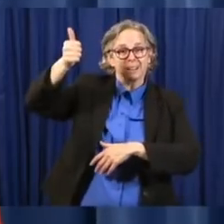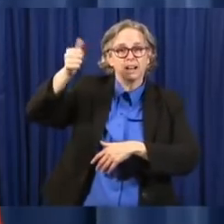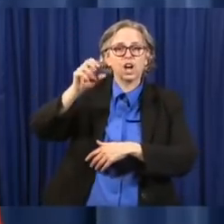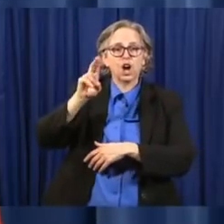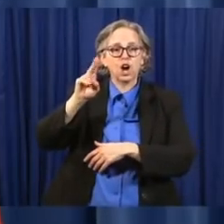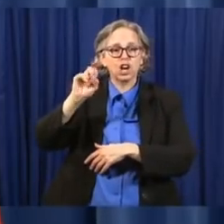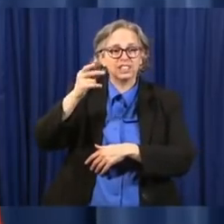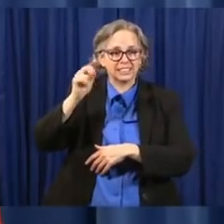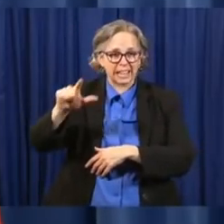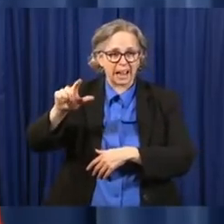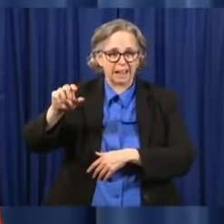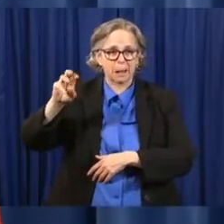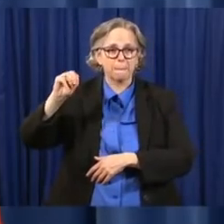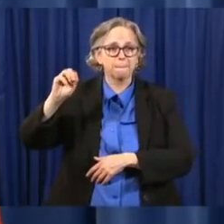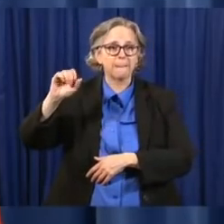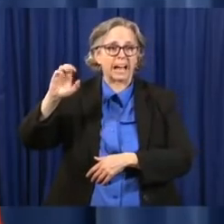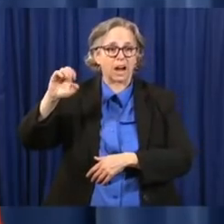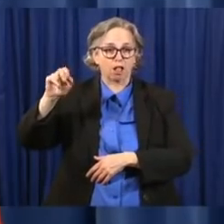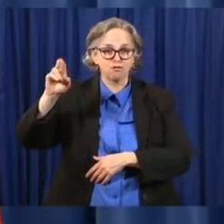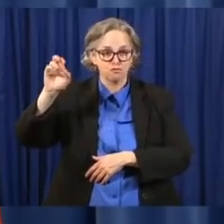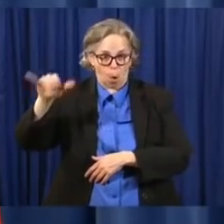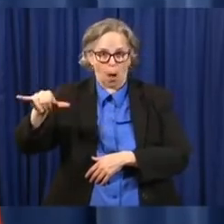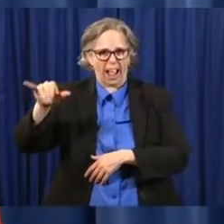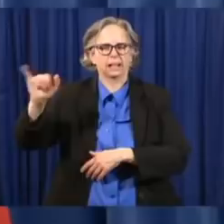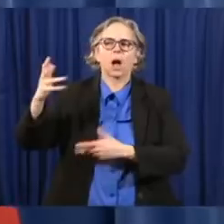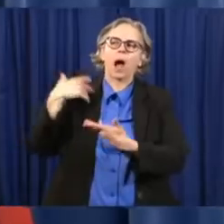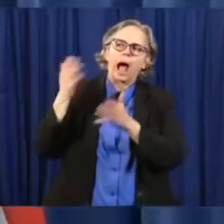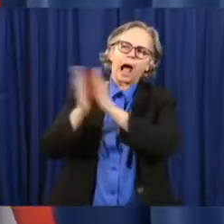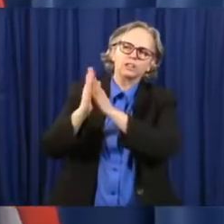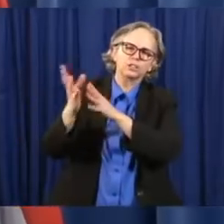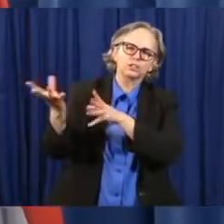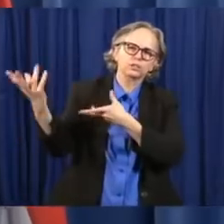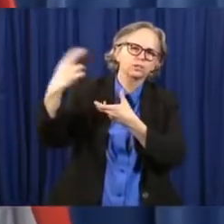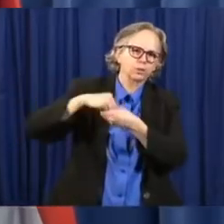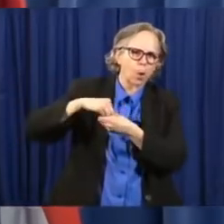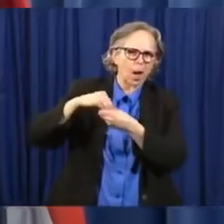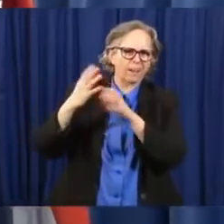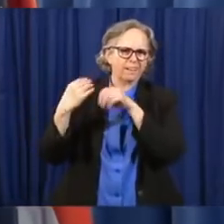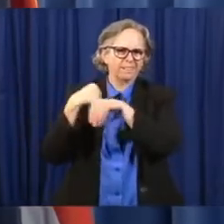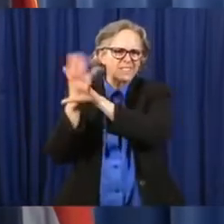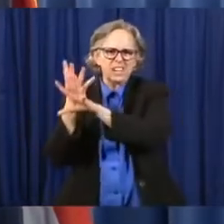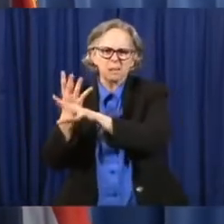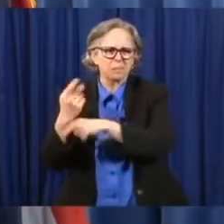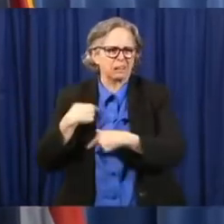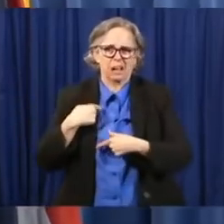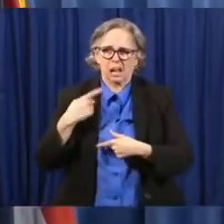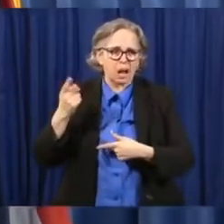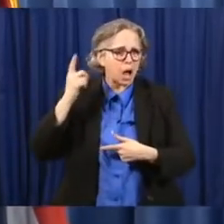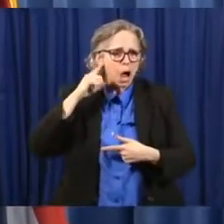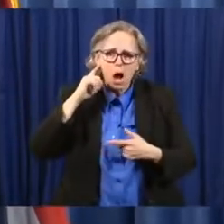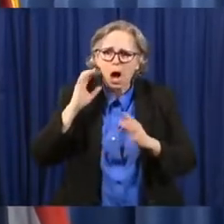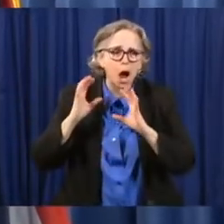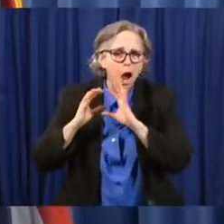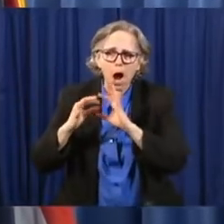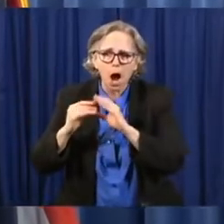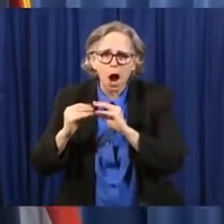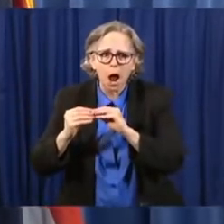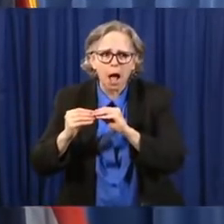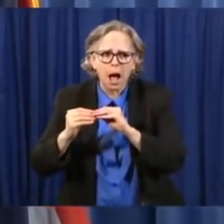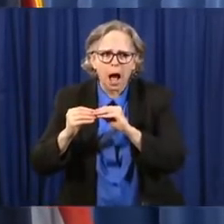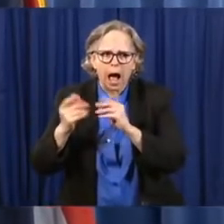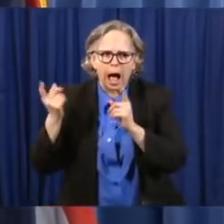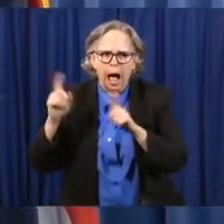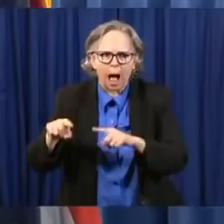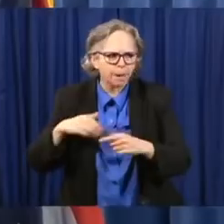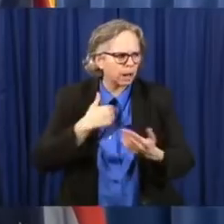director exceedingly well and watching her on the screen. When I got home, I found my wife Fran said